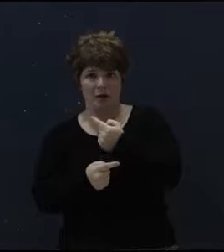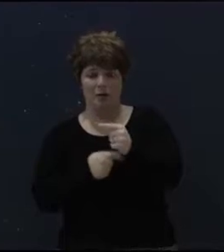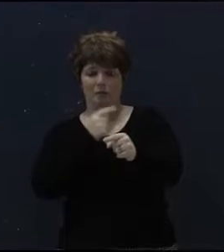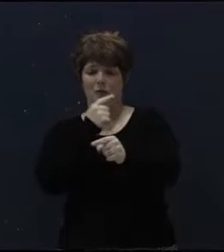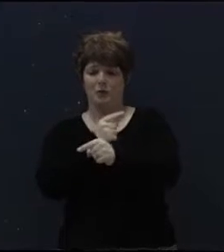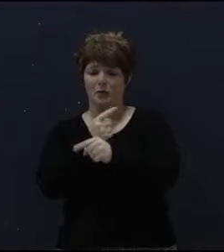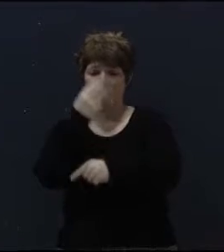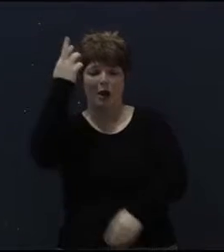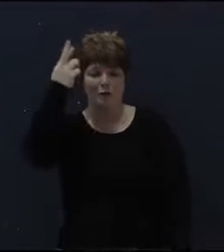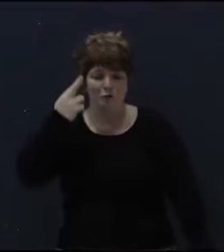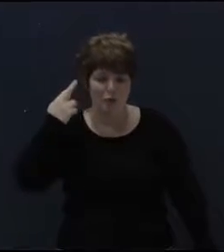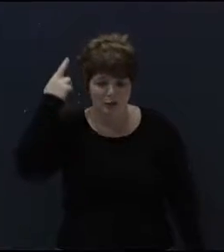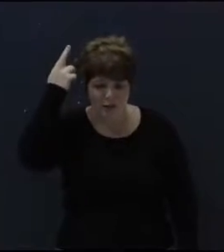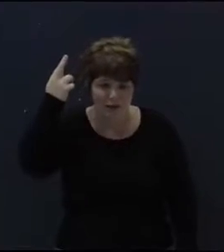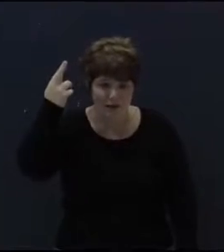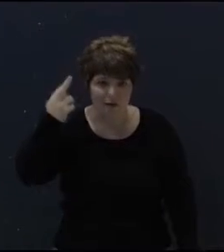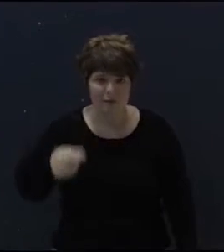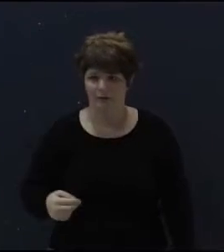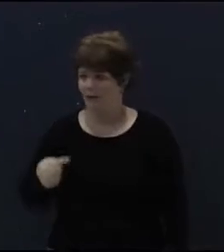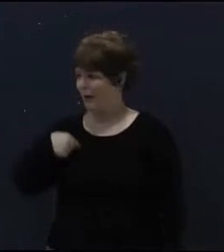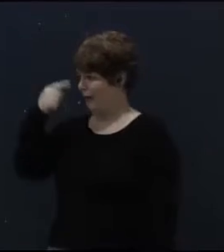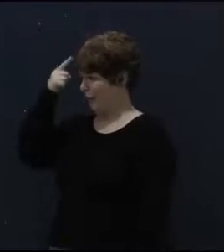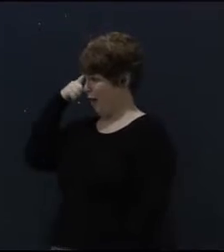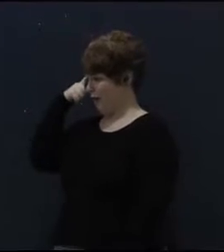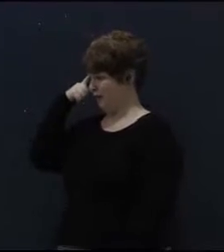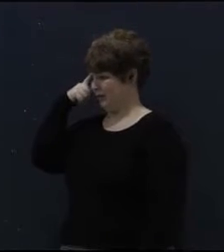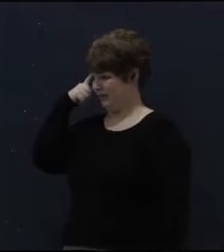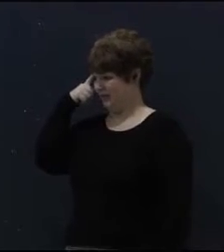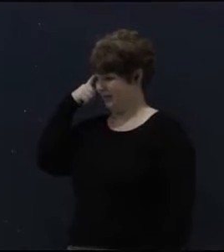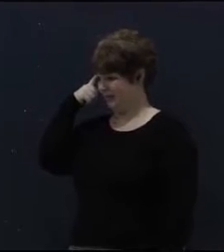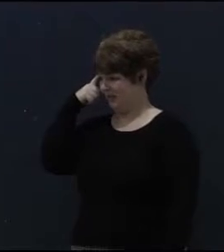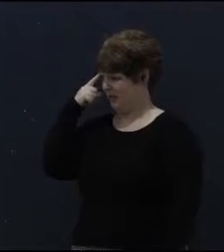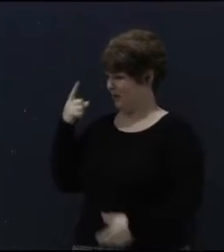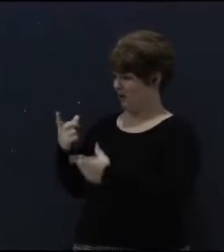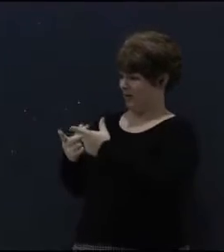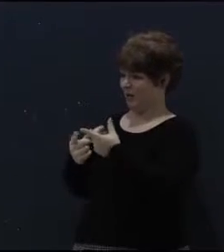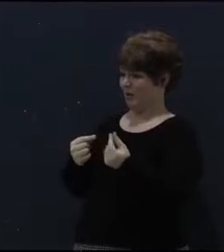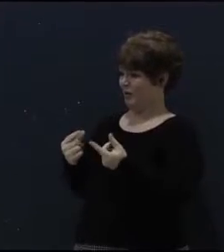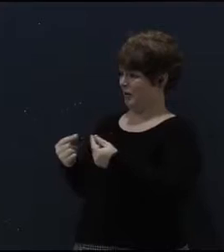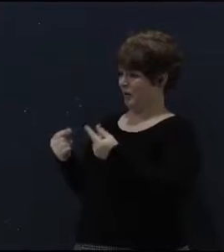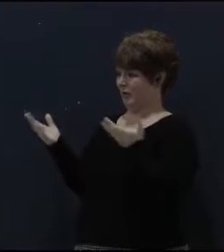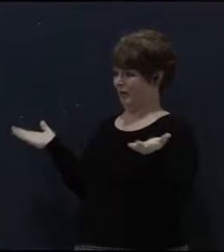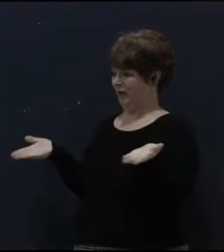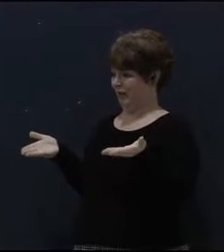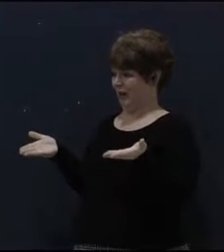reason. I thought, what am I doing here?